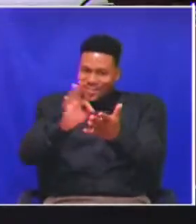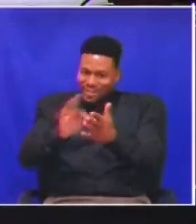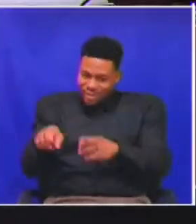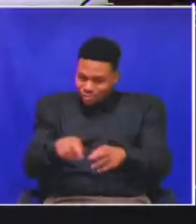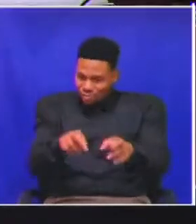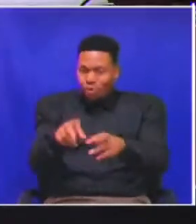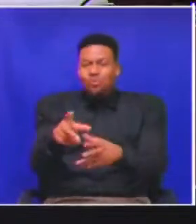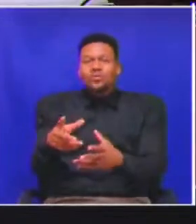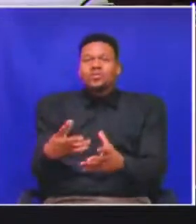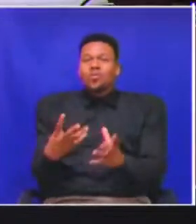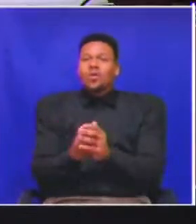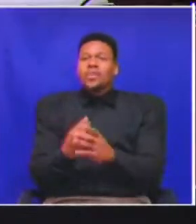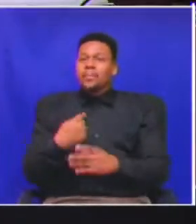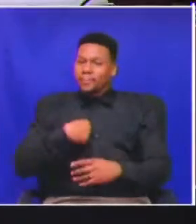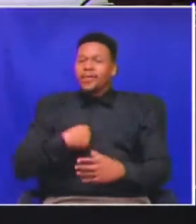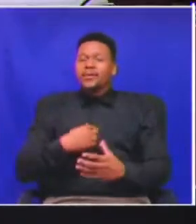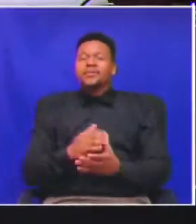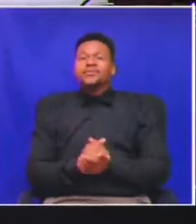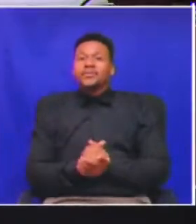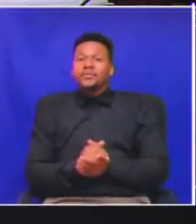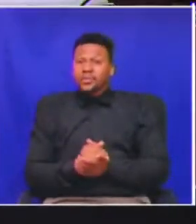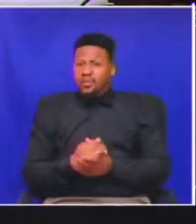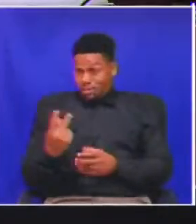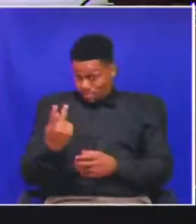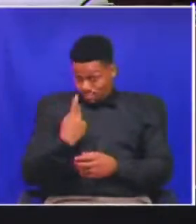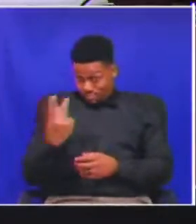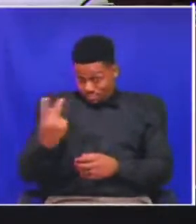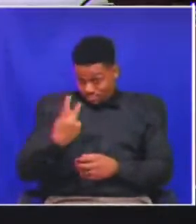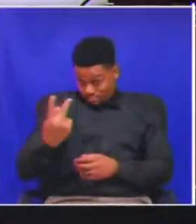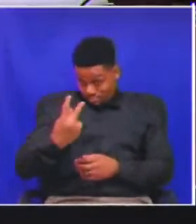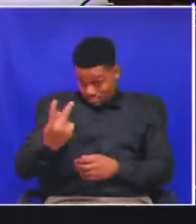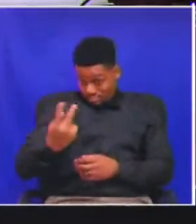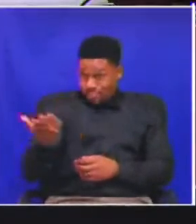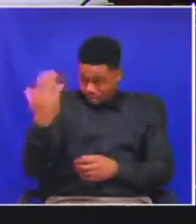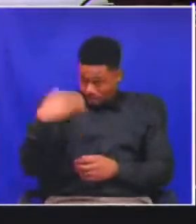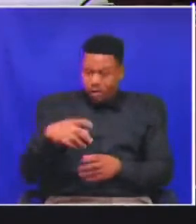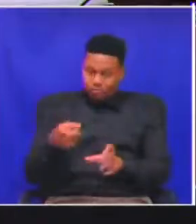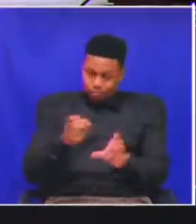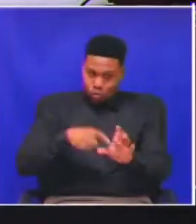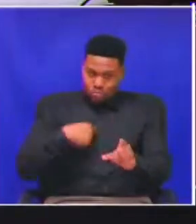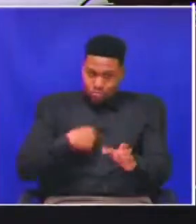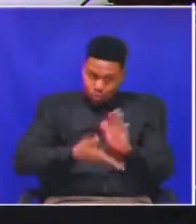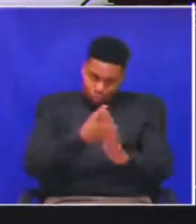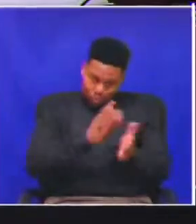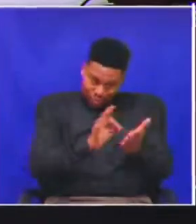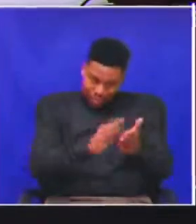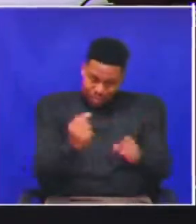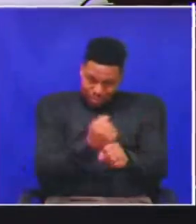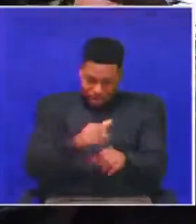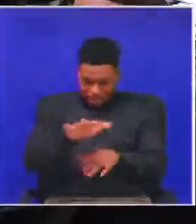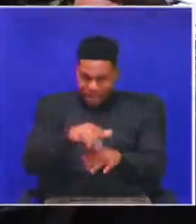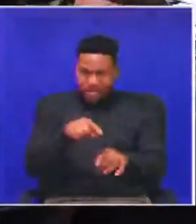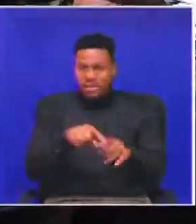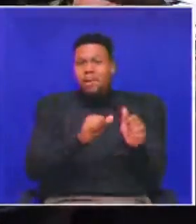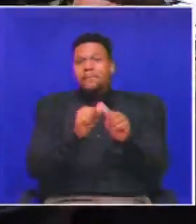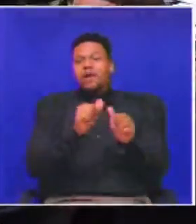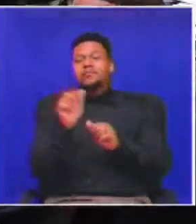travel, you and I, so that we make it look better. So I hope you will join me.